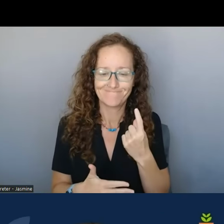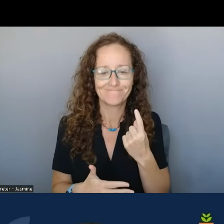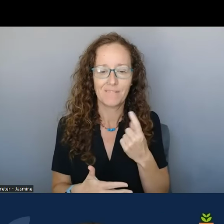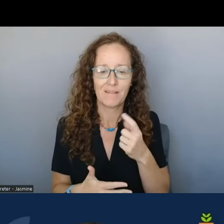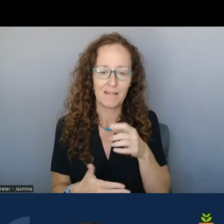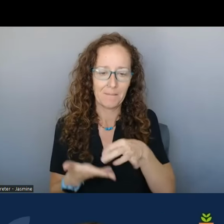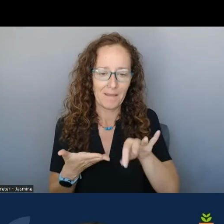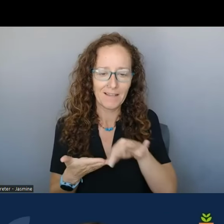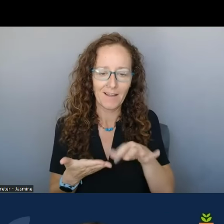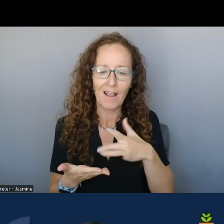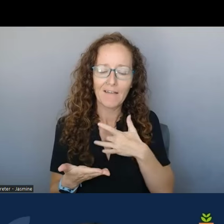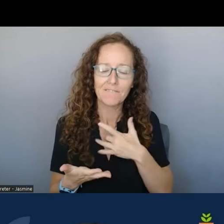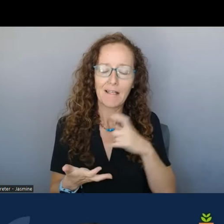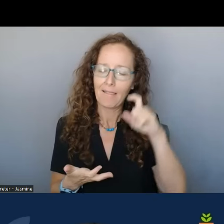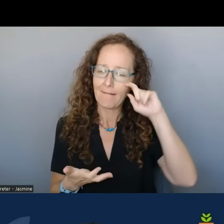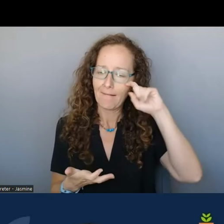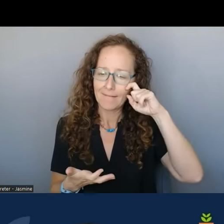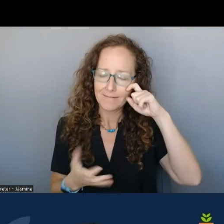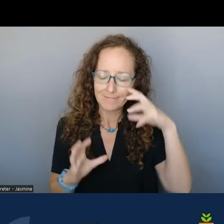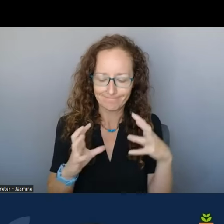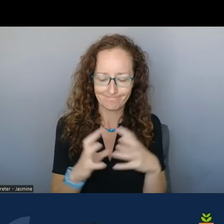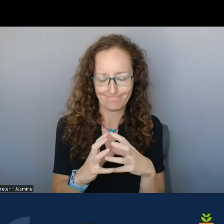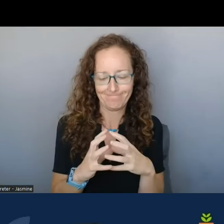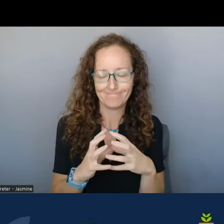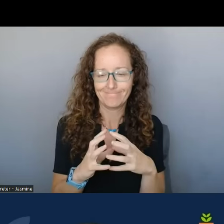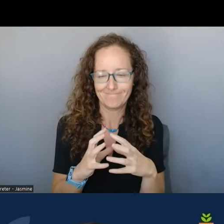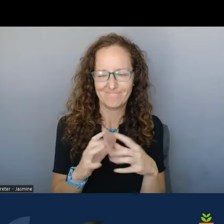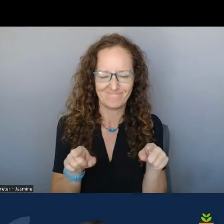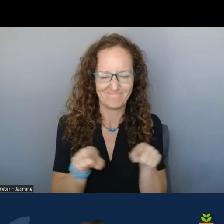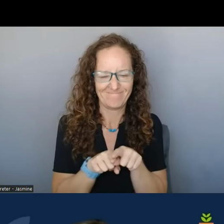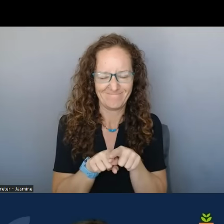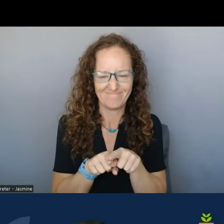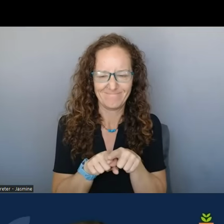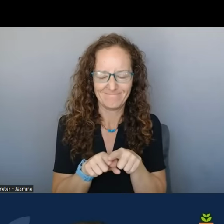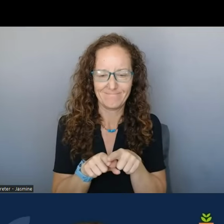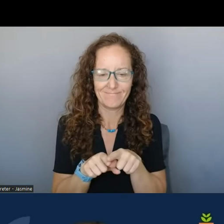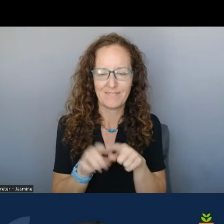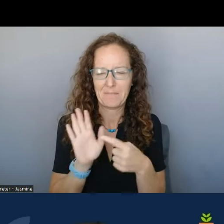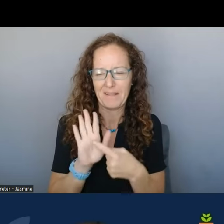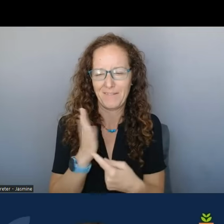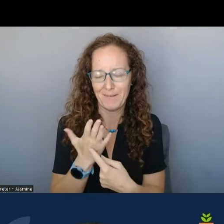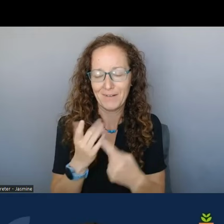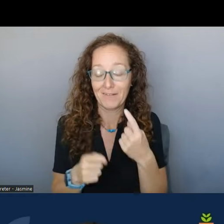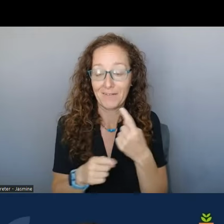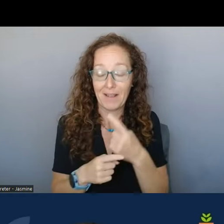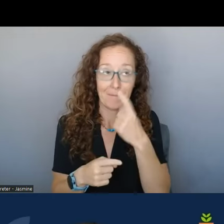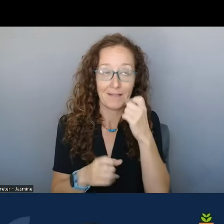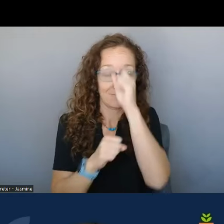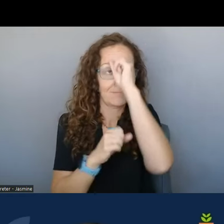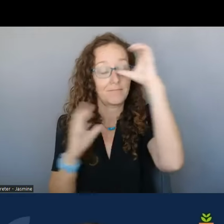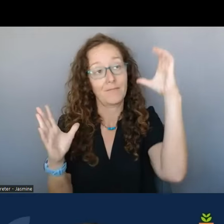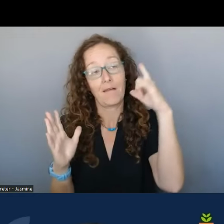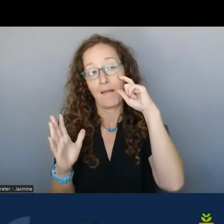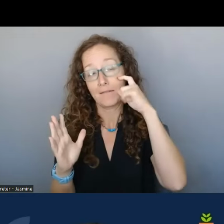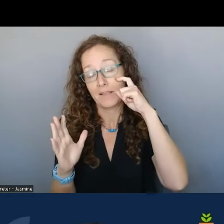an onion. It's an easy way for me to think about it. There are many layers to an onion, right? And once you start chopping